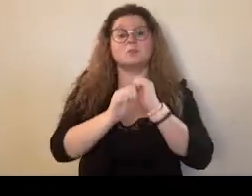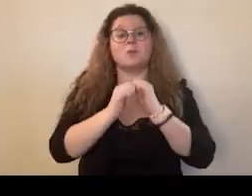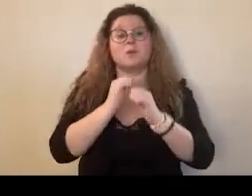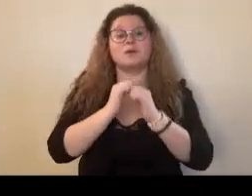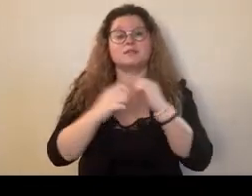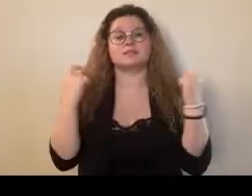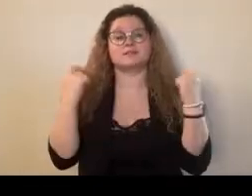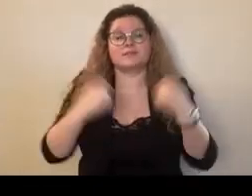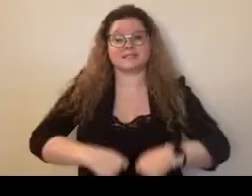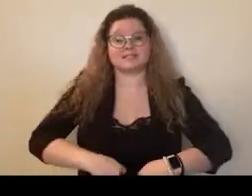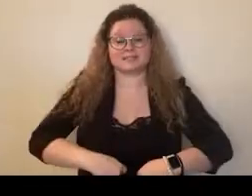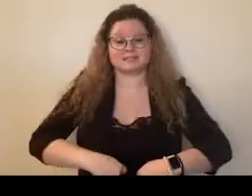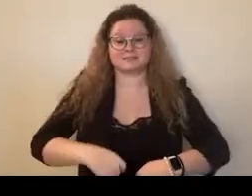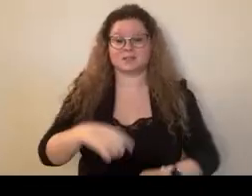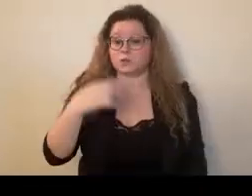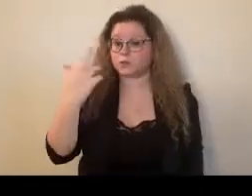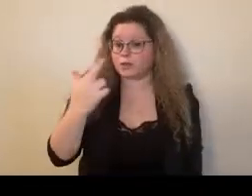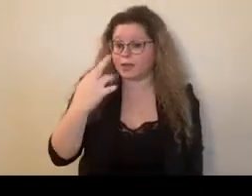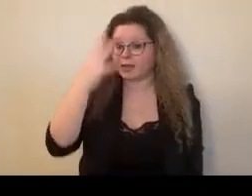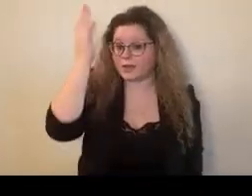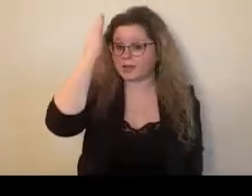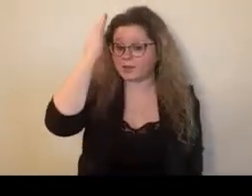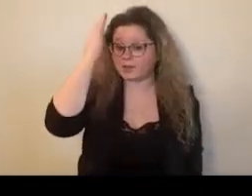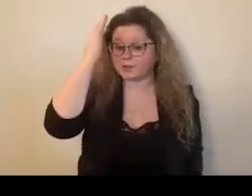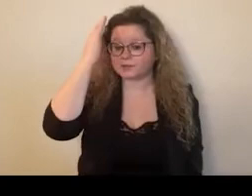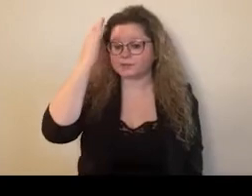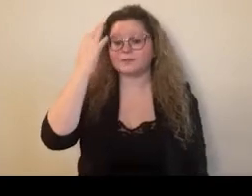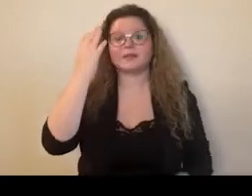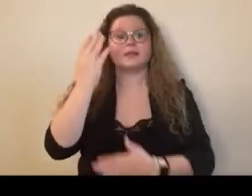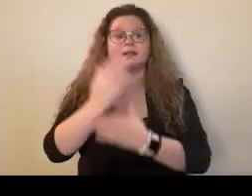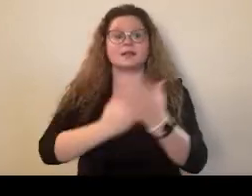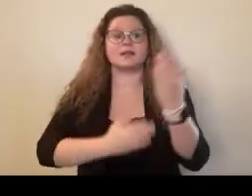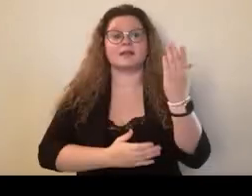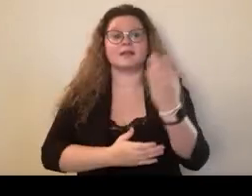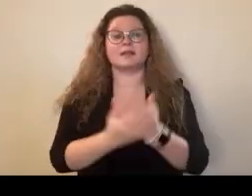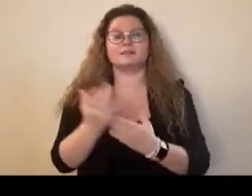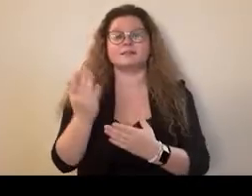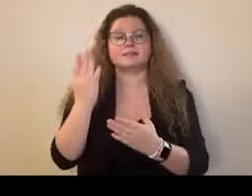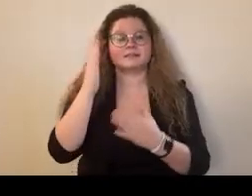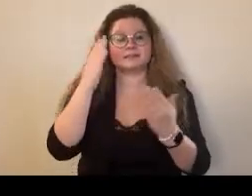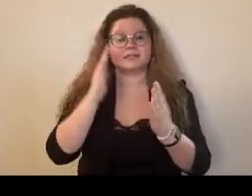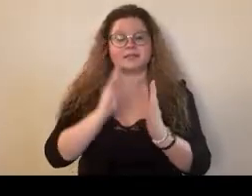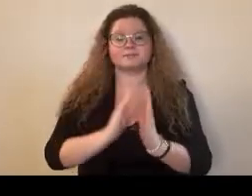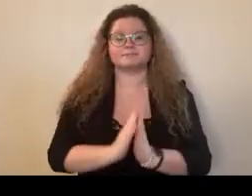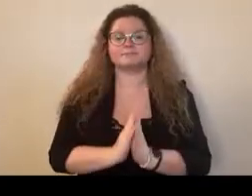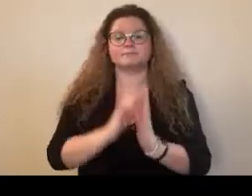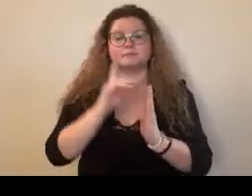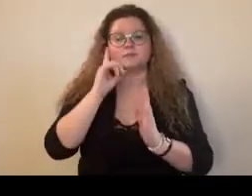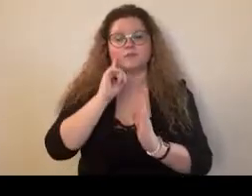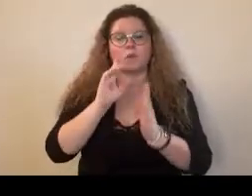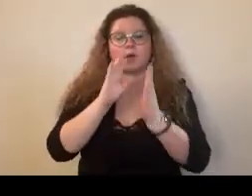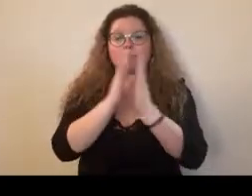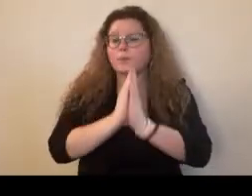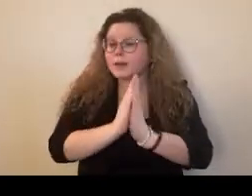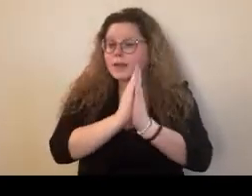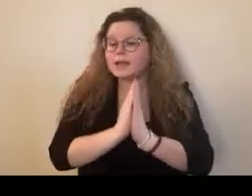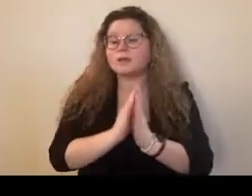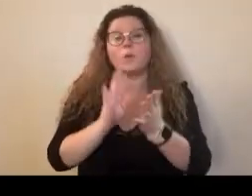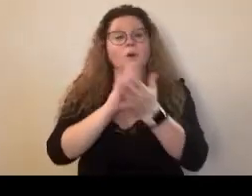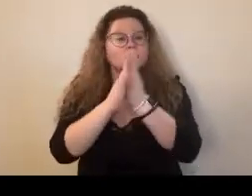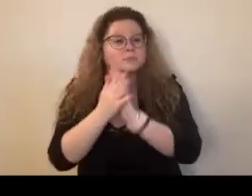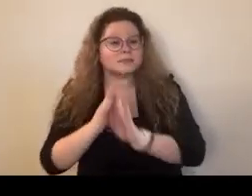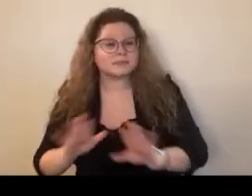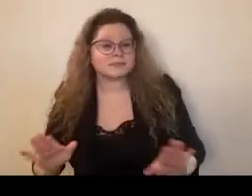has grey hair and her hands are placed together like a tranquility pose or maybe in prayer. Her